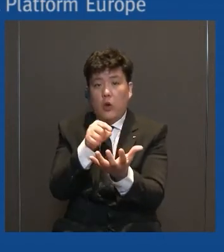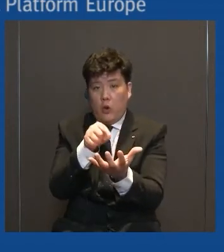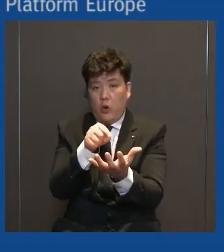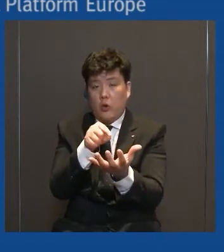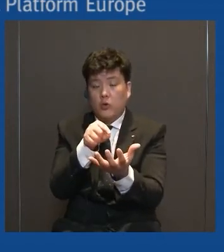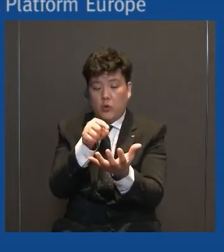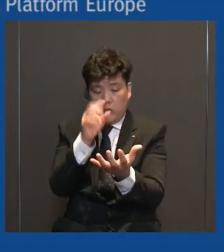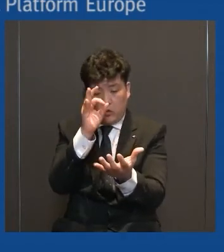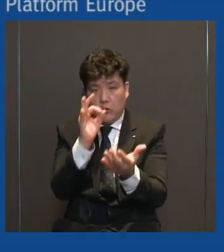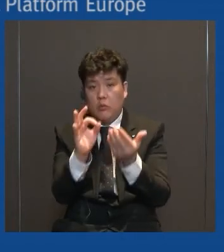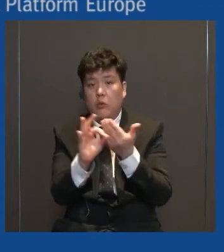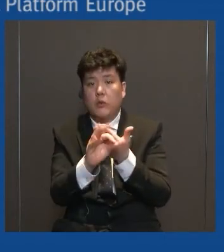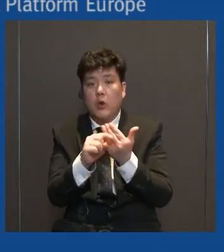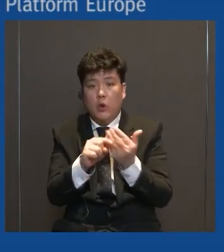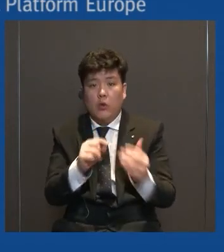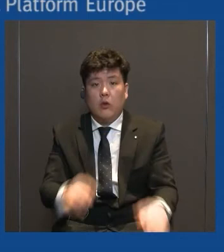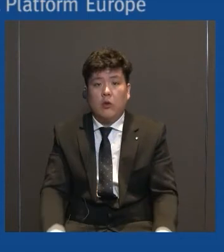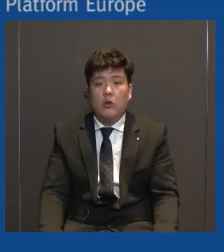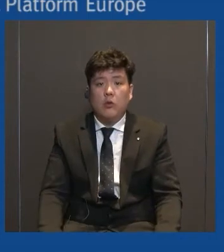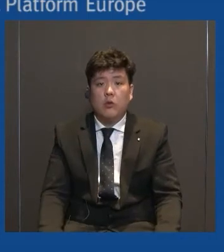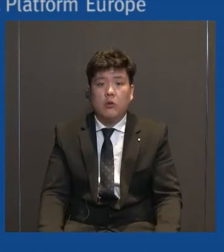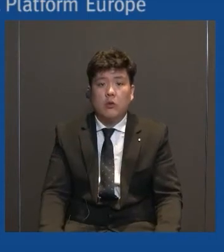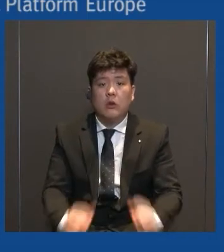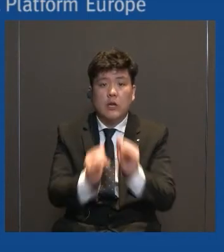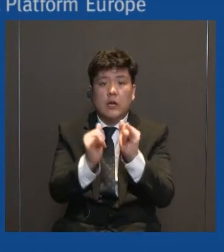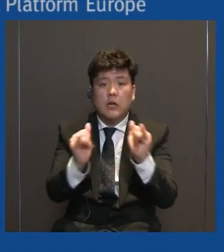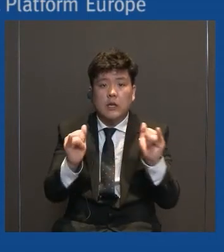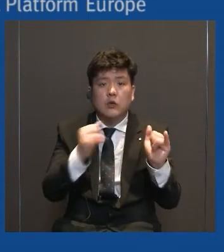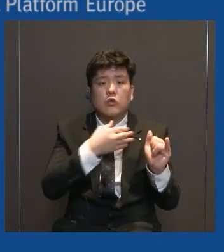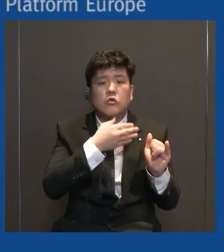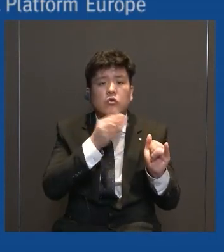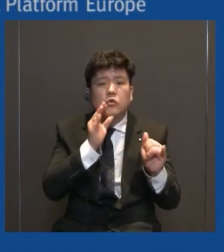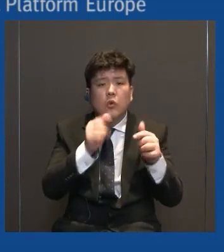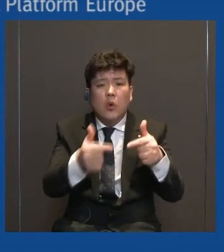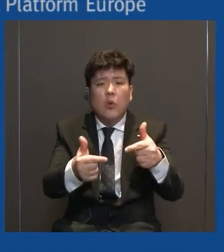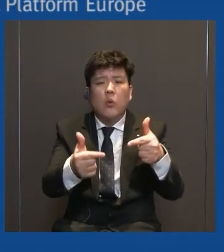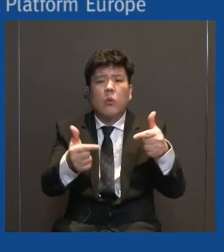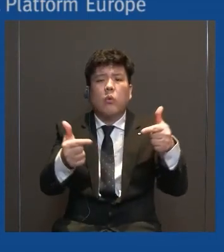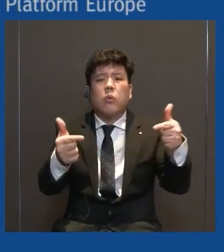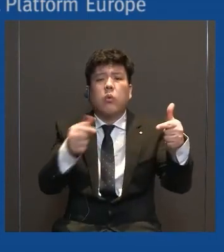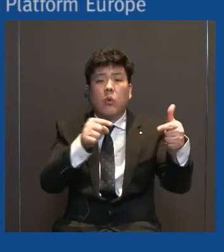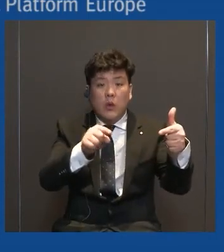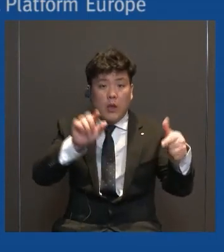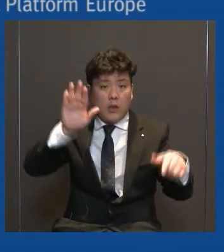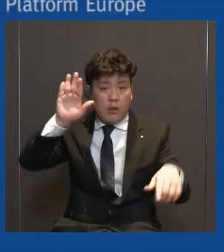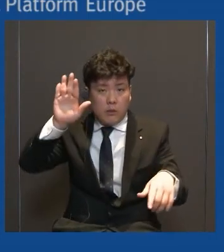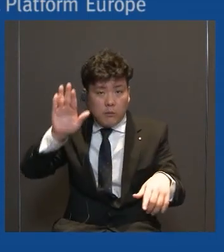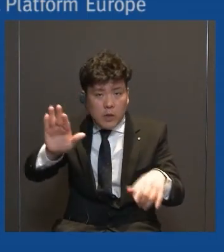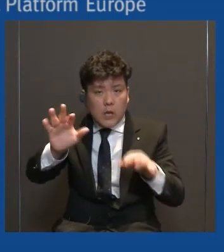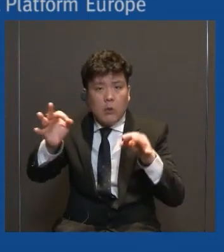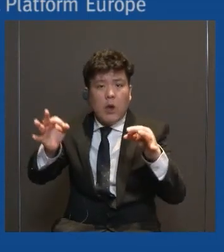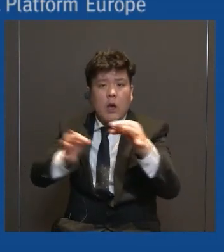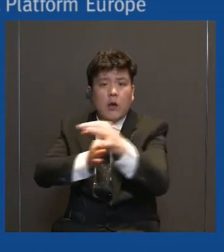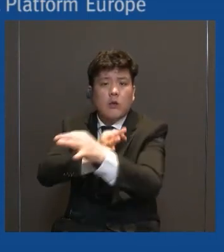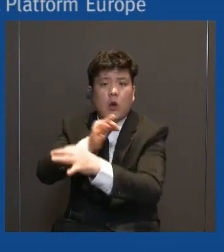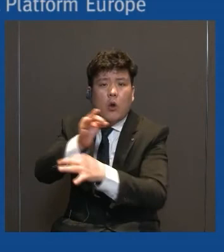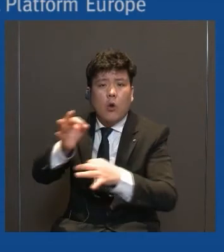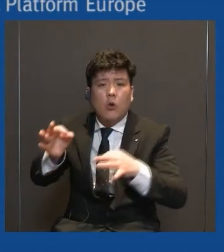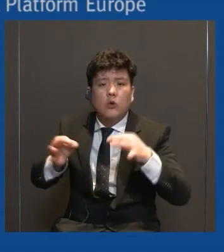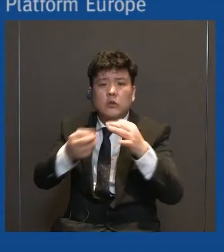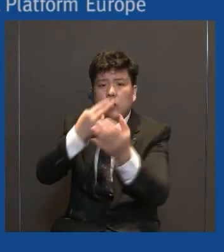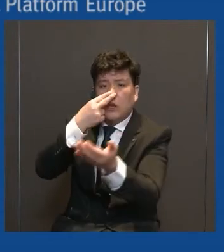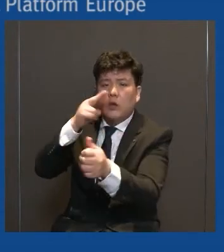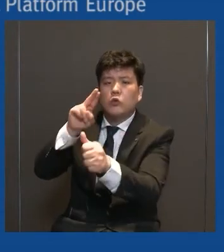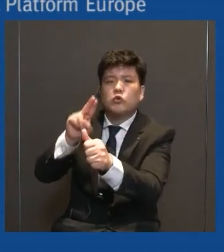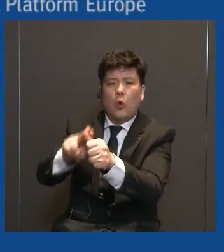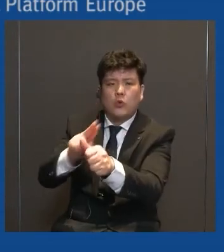an aging population is a problem for economies and for future generations. So the weight, it did refer to opportunity, but the